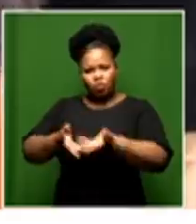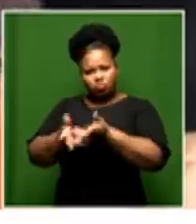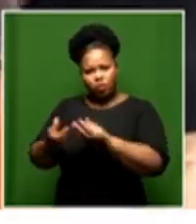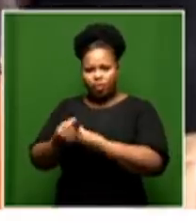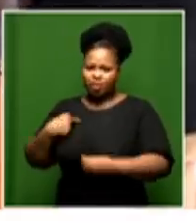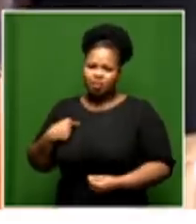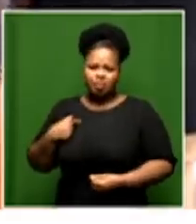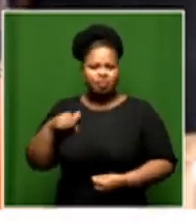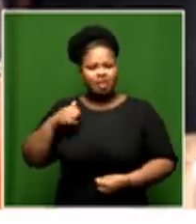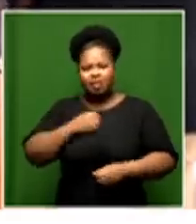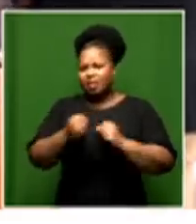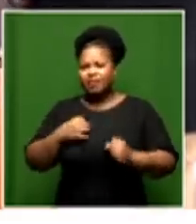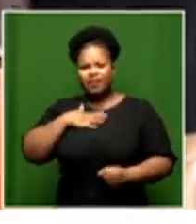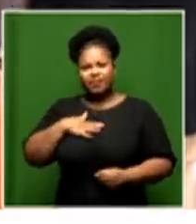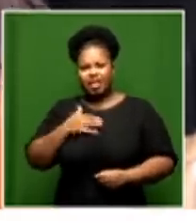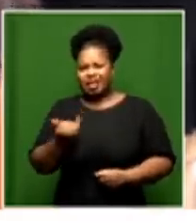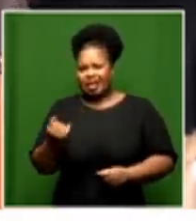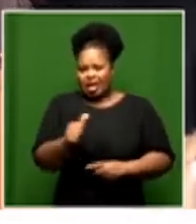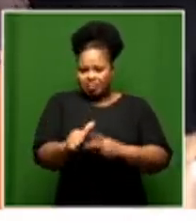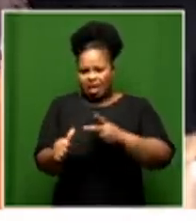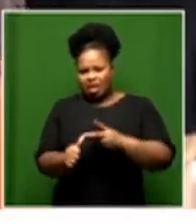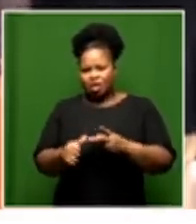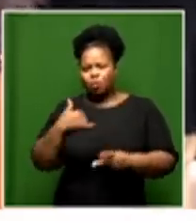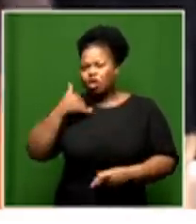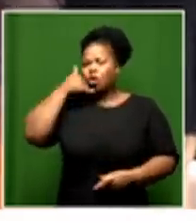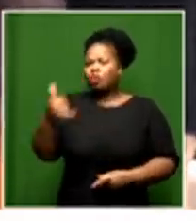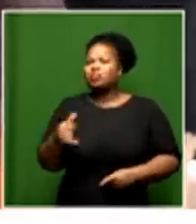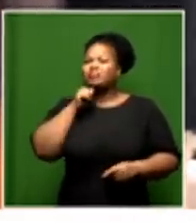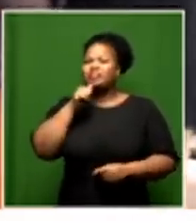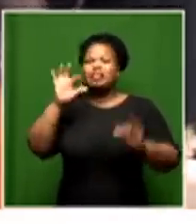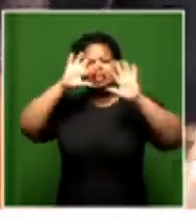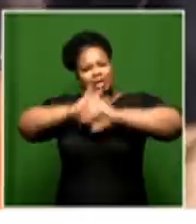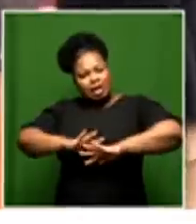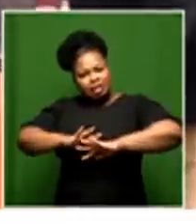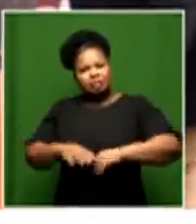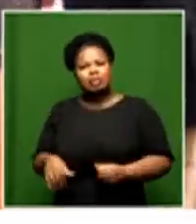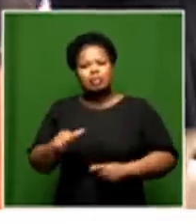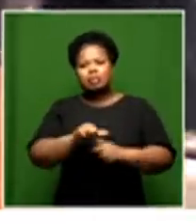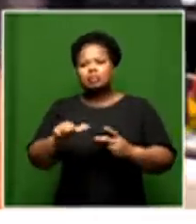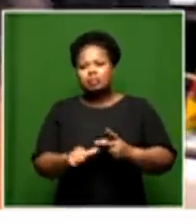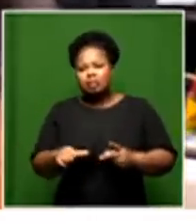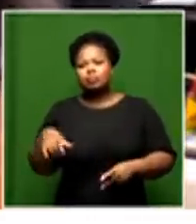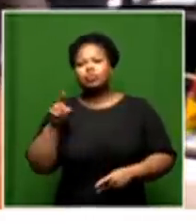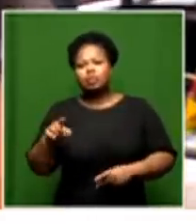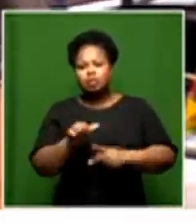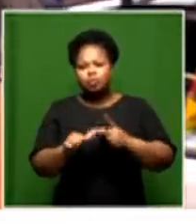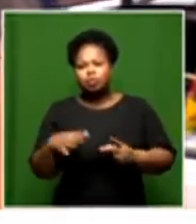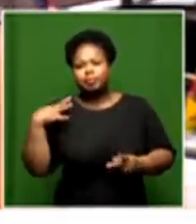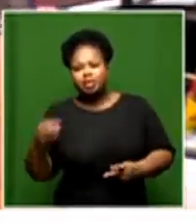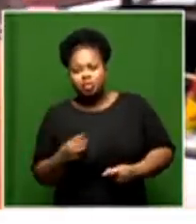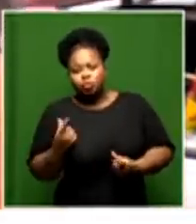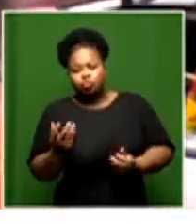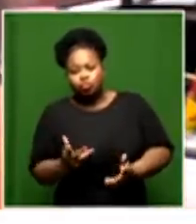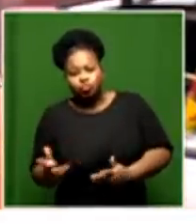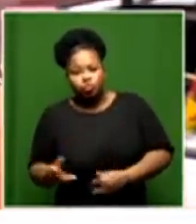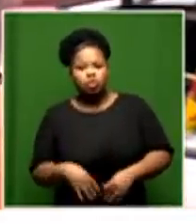I never felt like I'm a DM. He would call me, even at night. DM, Siyenza kanje, this board of